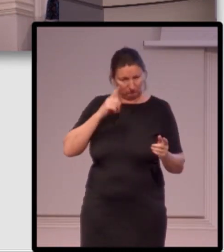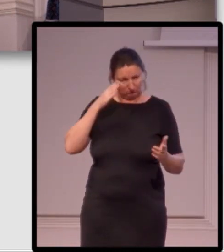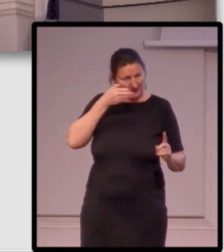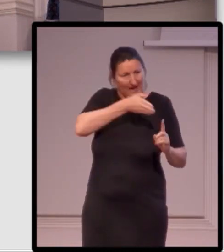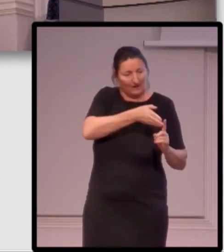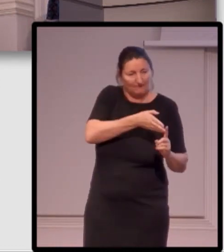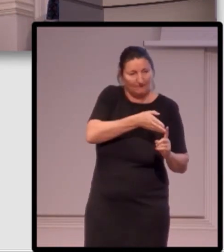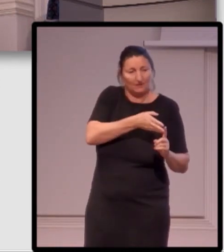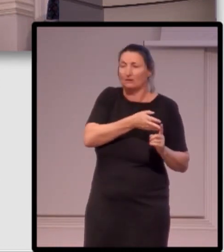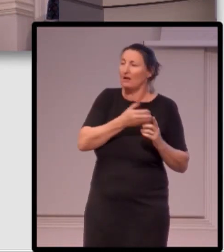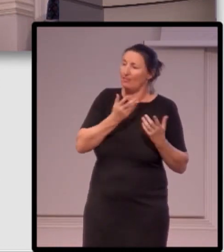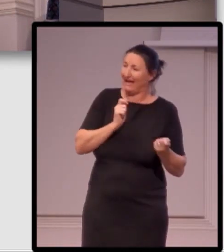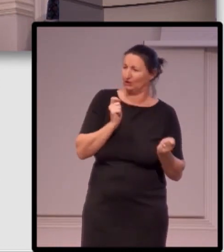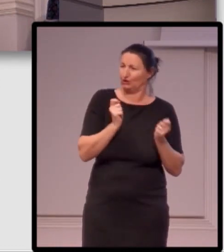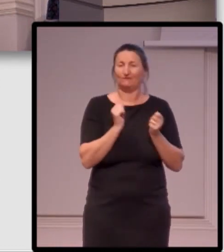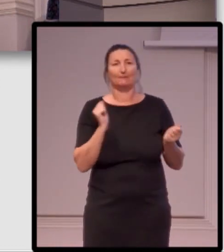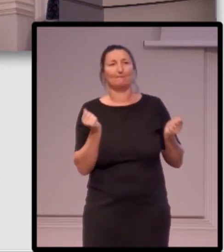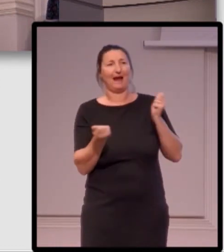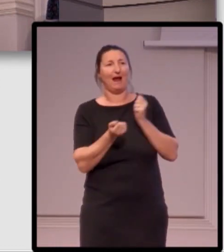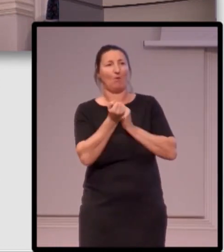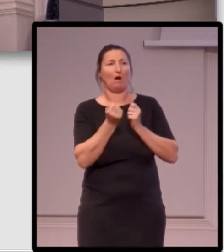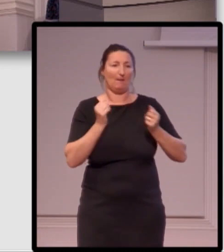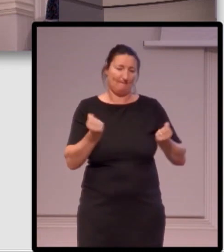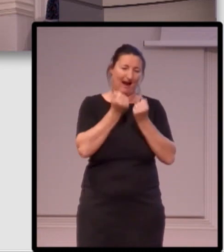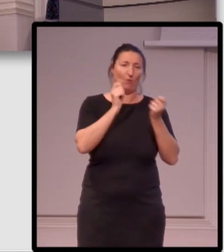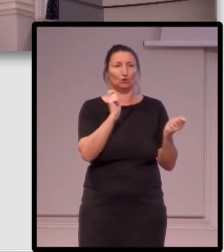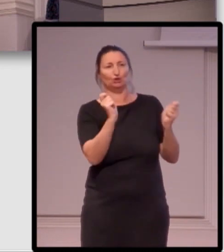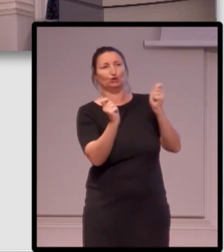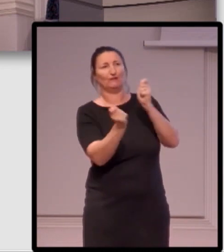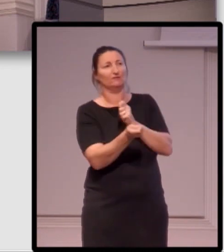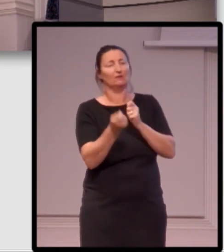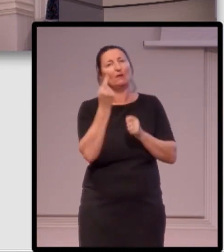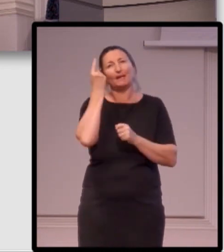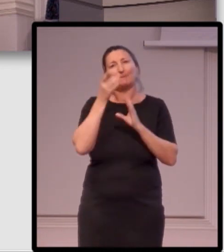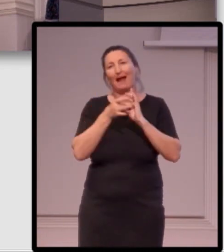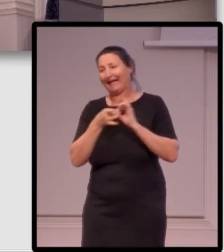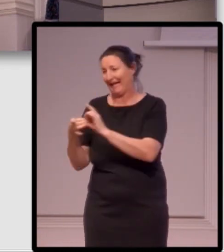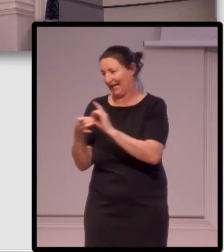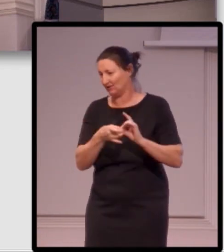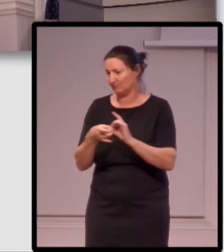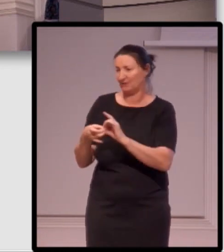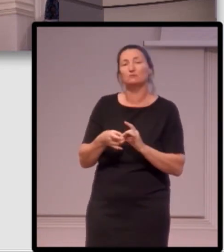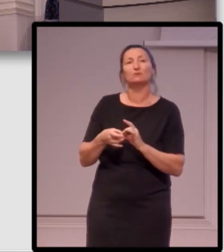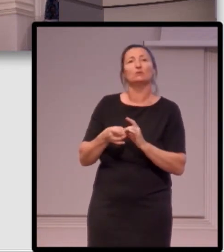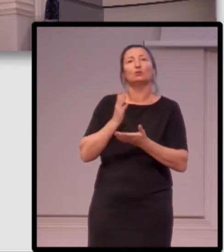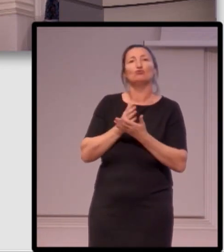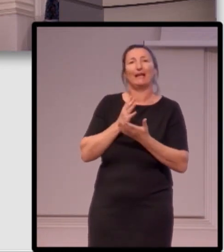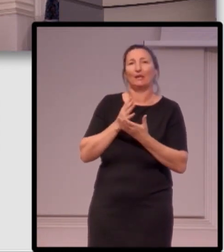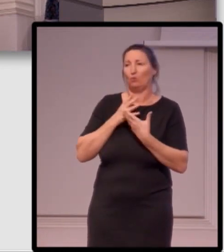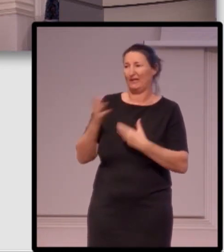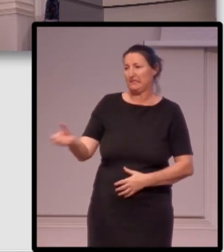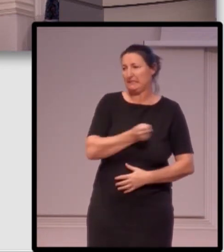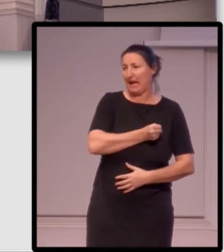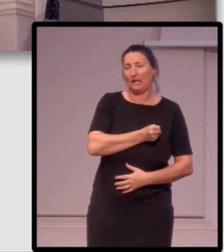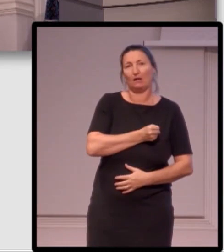And that shift in power is so important, because ordinarily when you think about engagement, it's everything that we need to take from you,